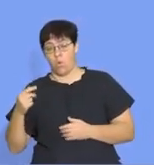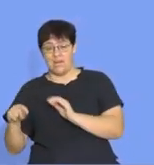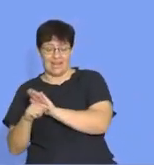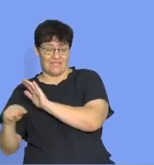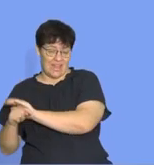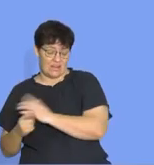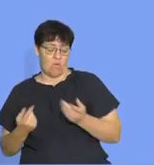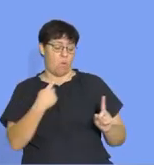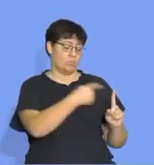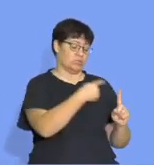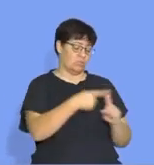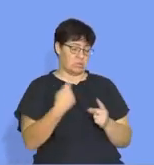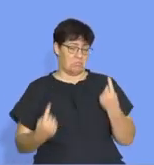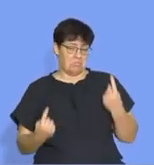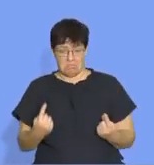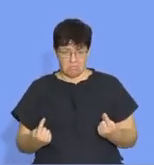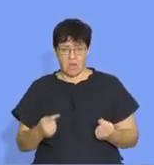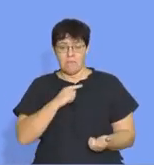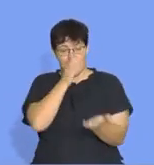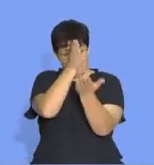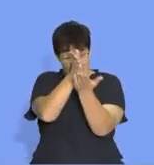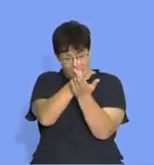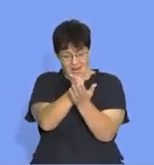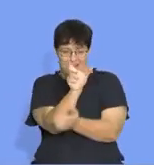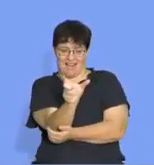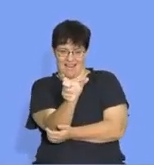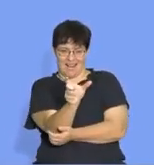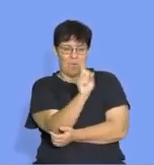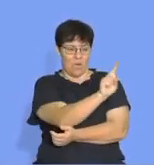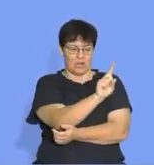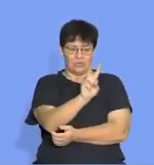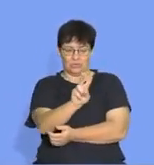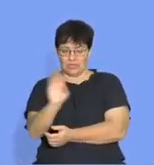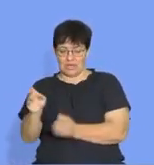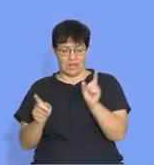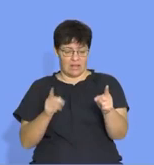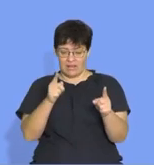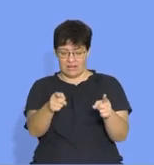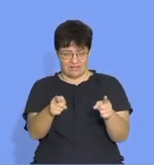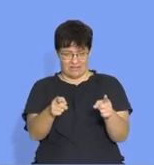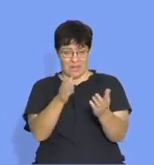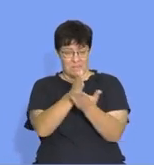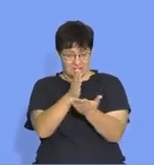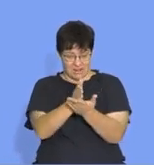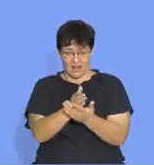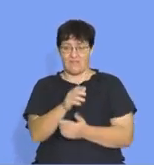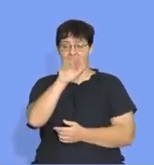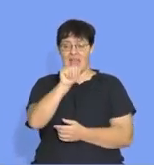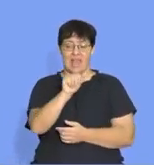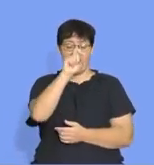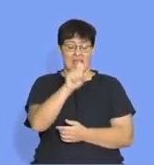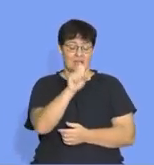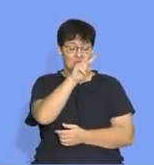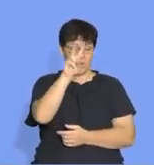and negative is the middle term. So if I have ax squared